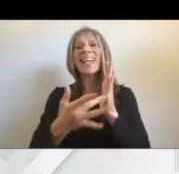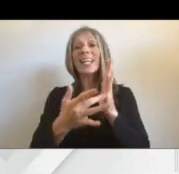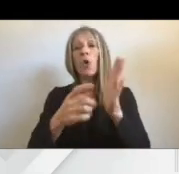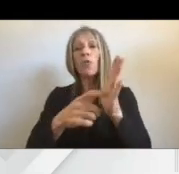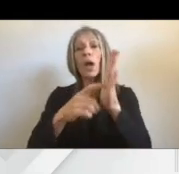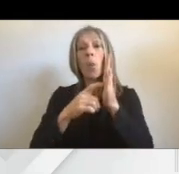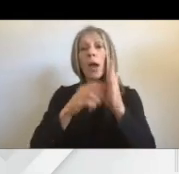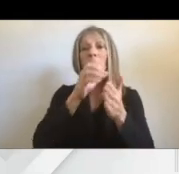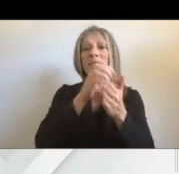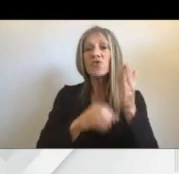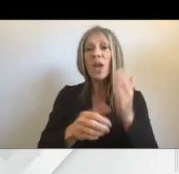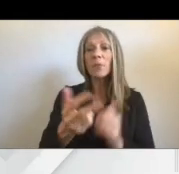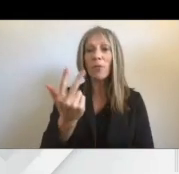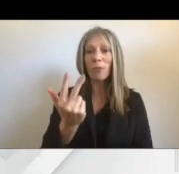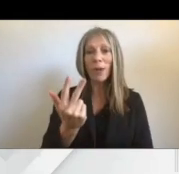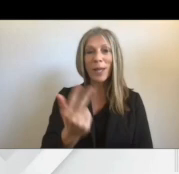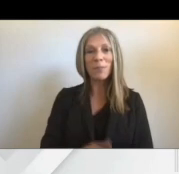Chapter 3.